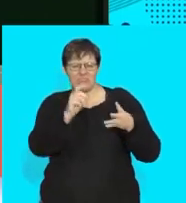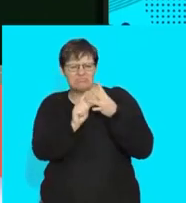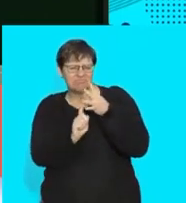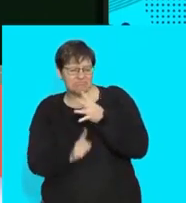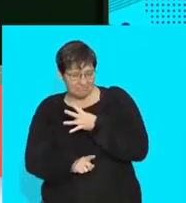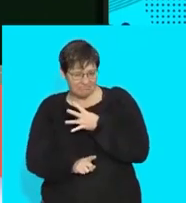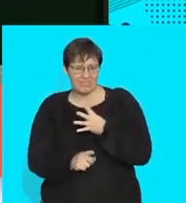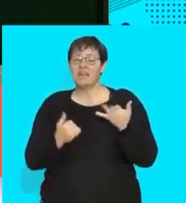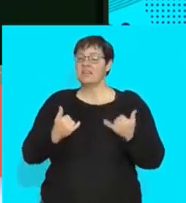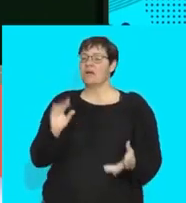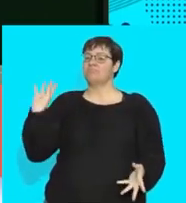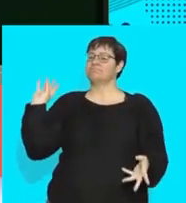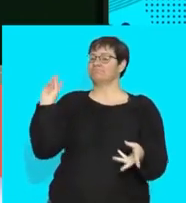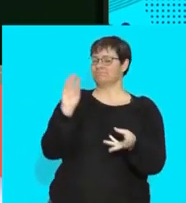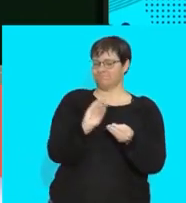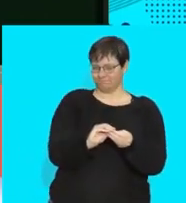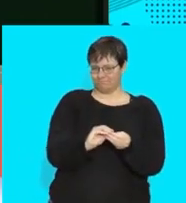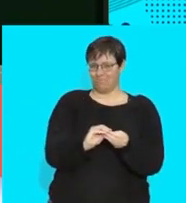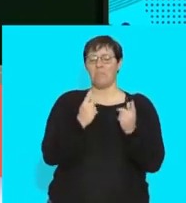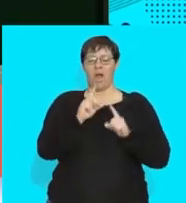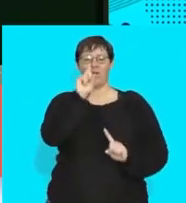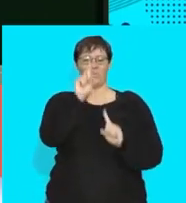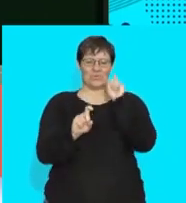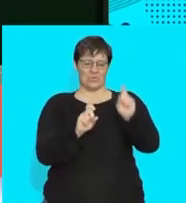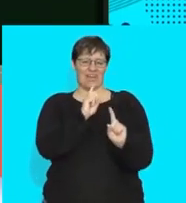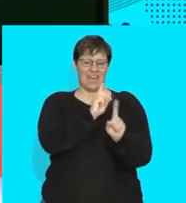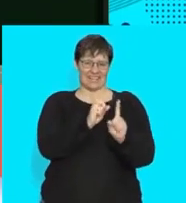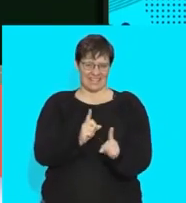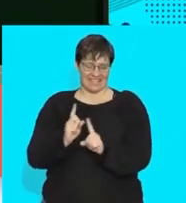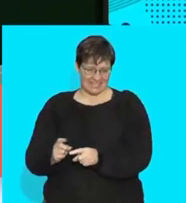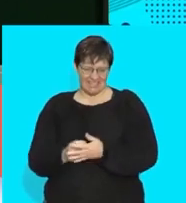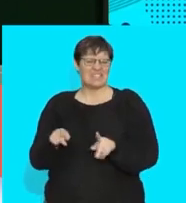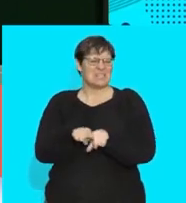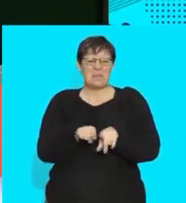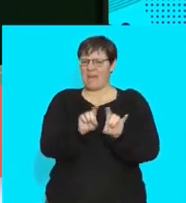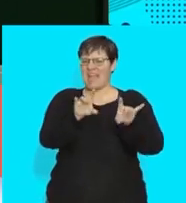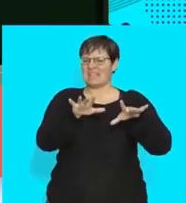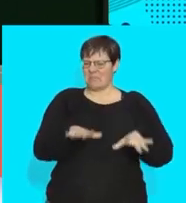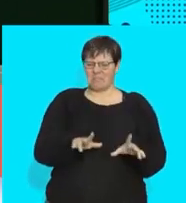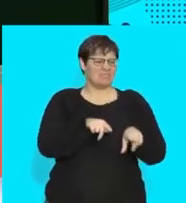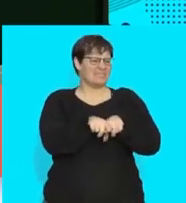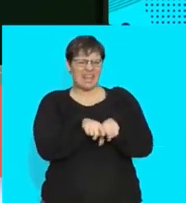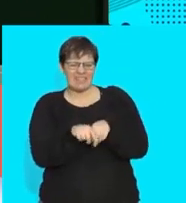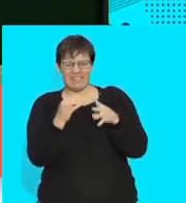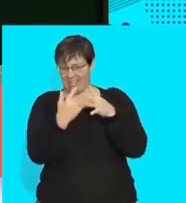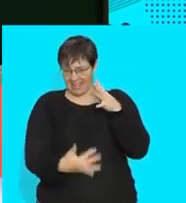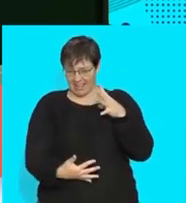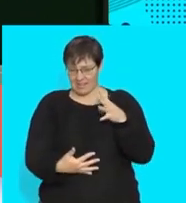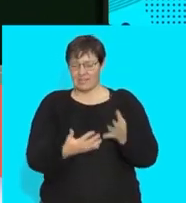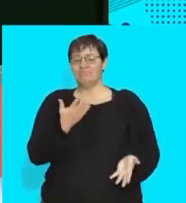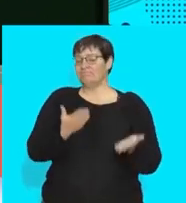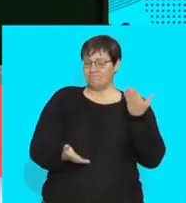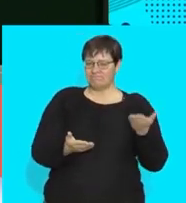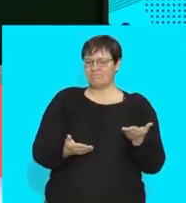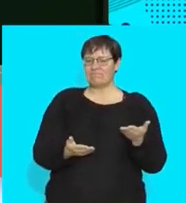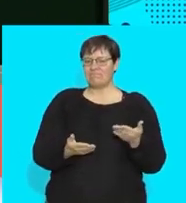quick recap, and we're going to put in a few questions, exam type questions, test type questions, right? Maybe just of common things